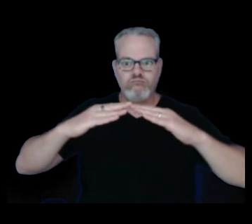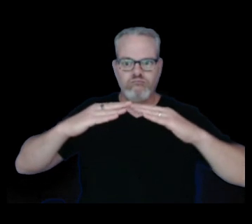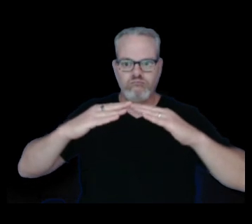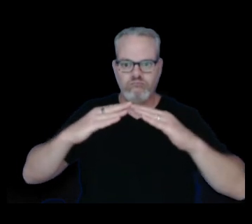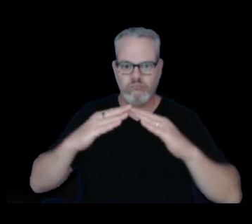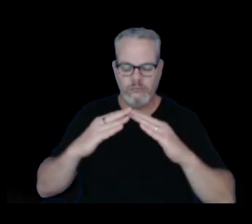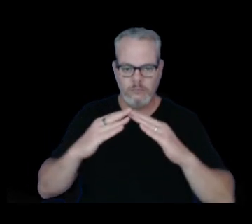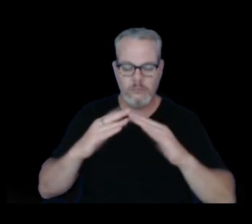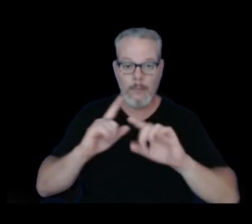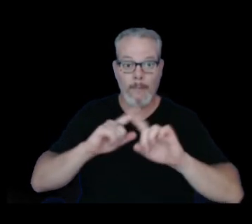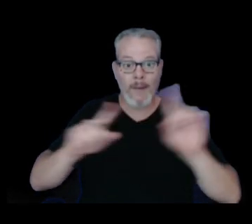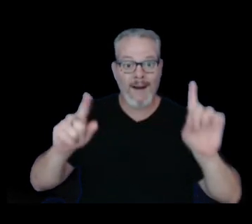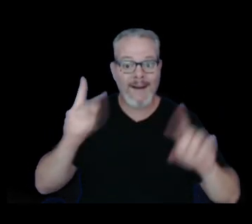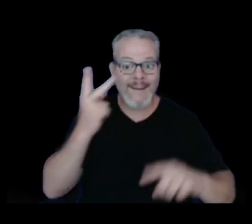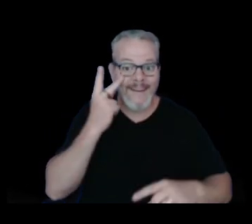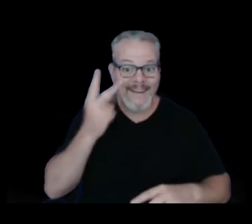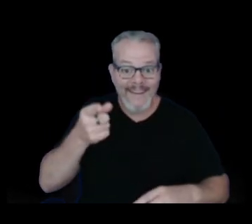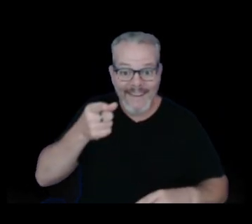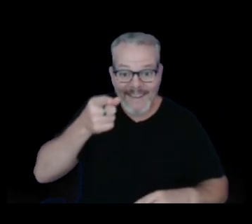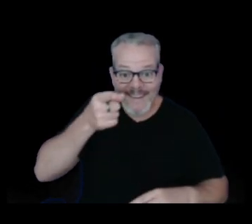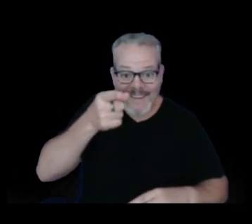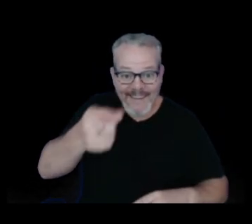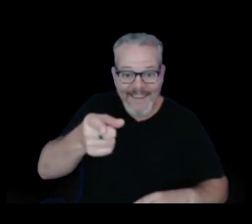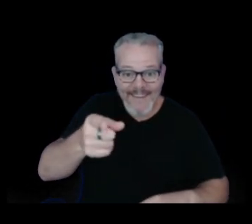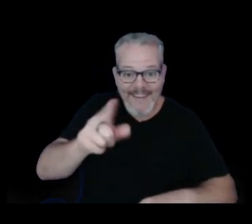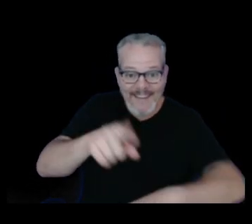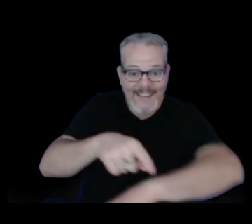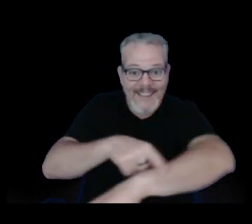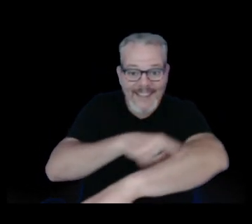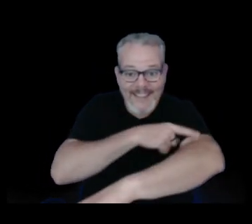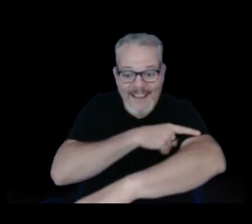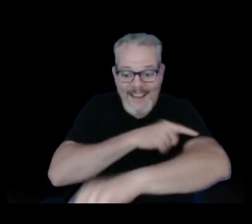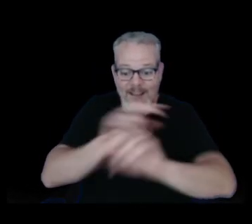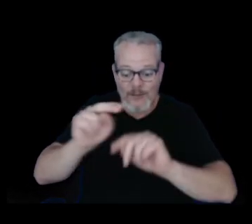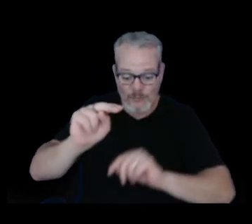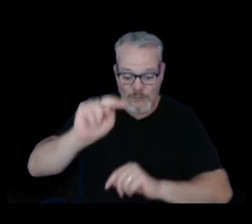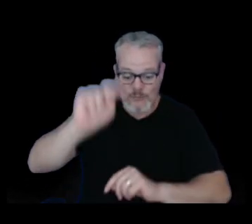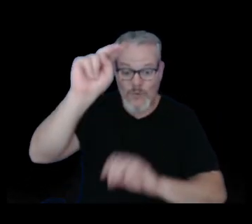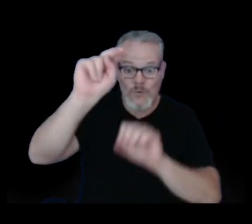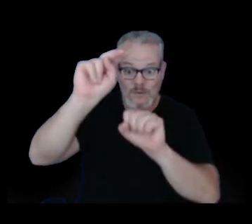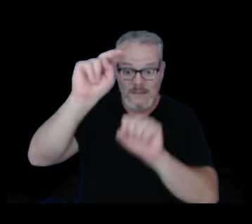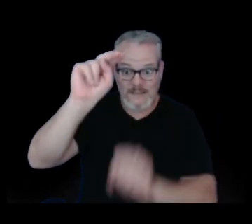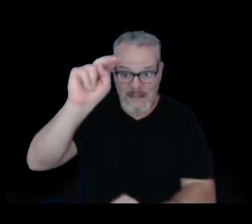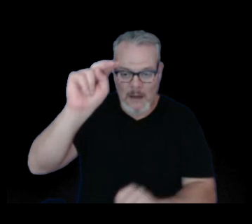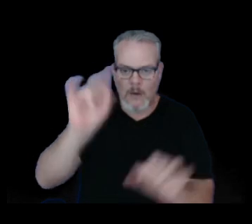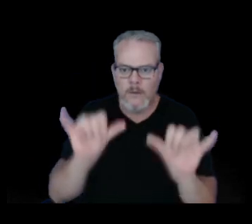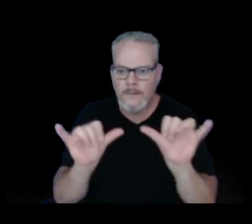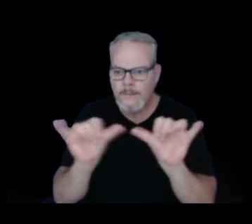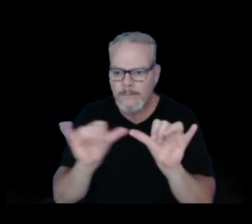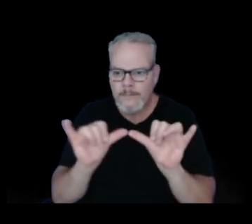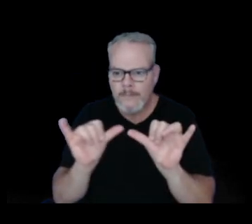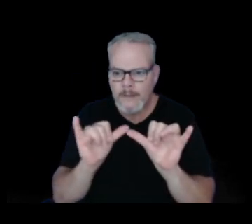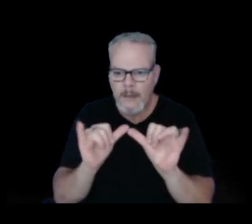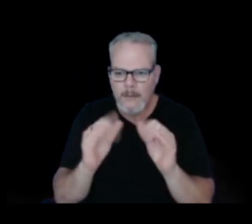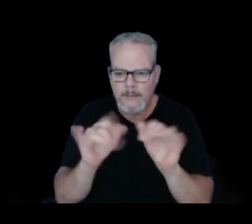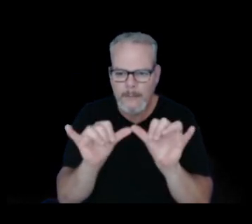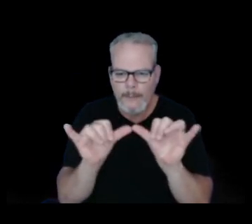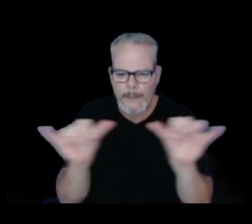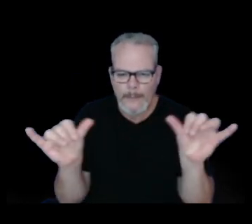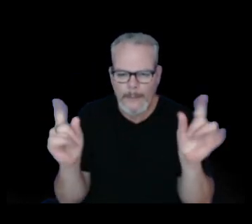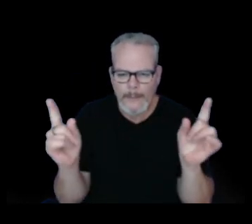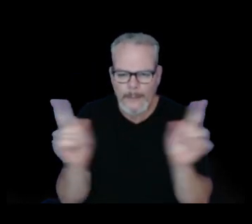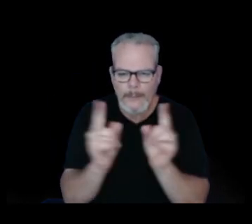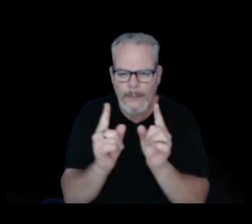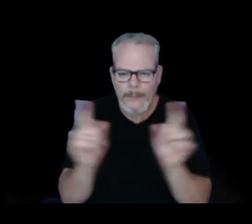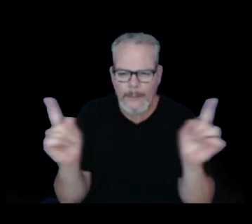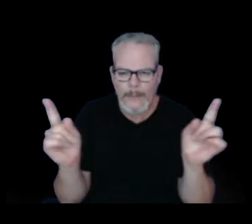However, if we look at the caldera length, north and south, the measure of that width of the caldera, it